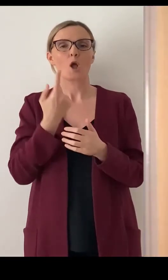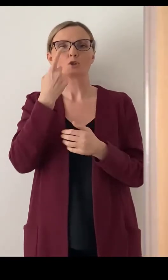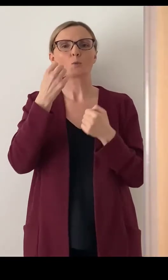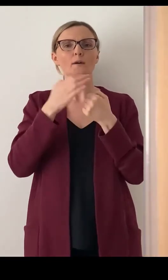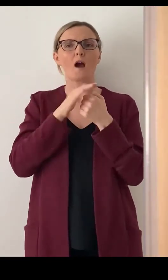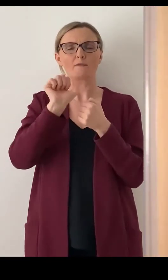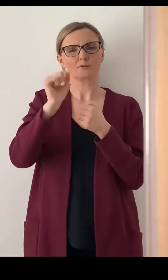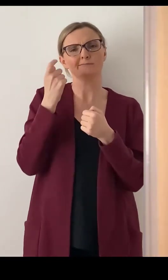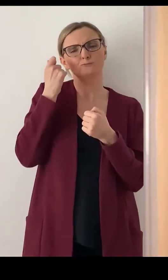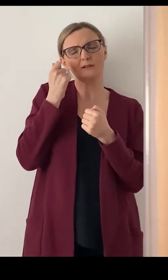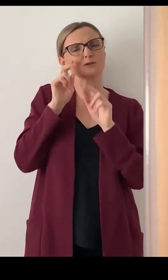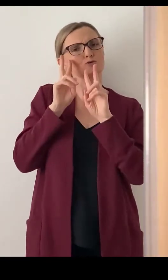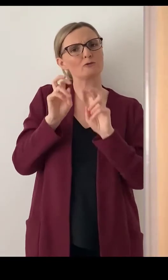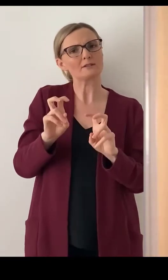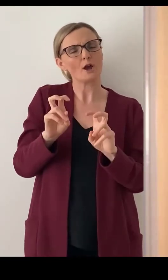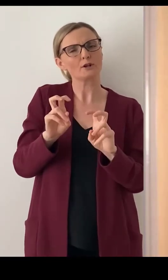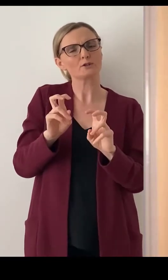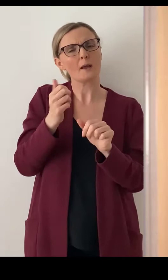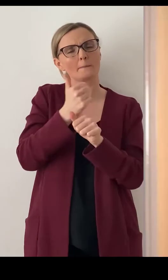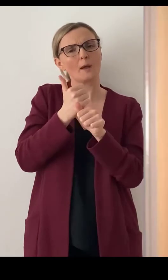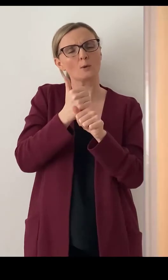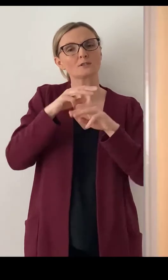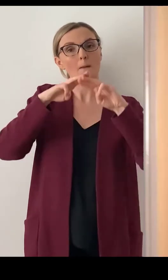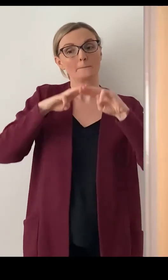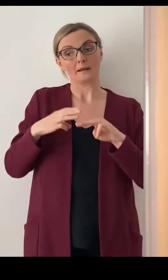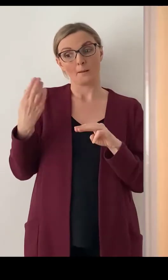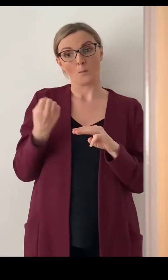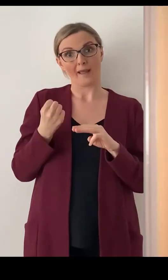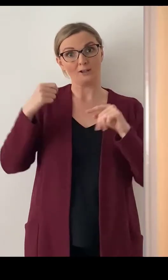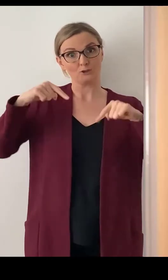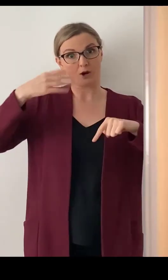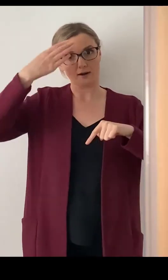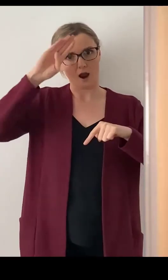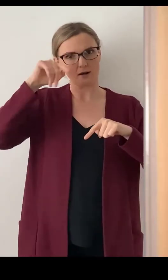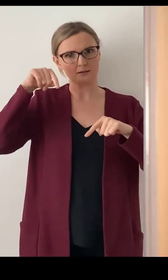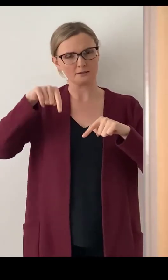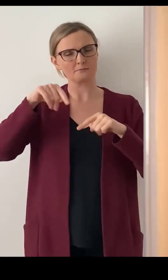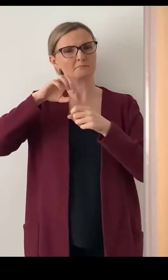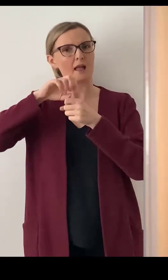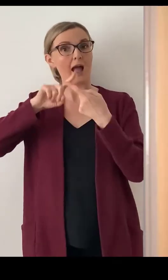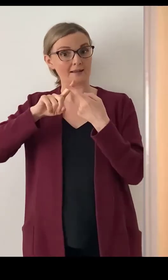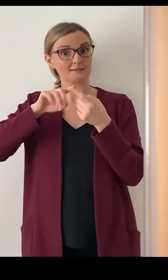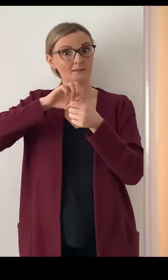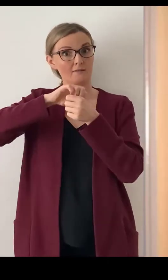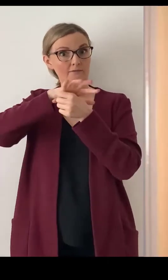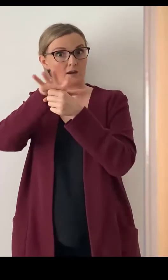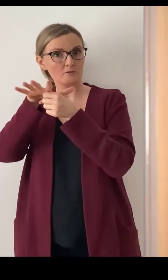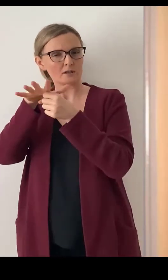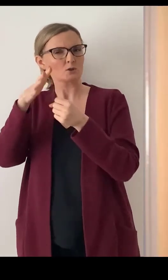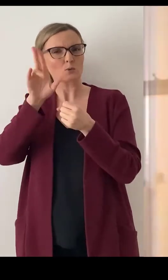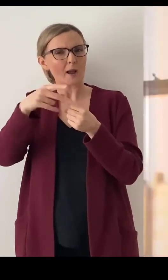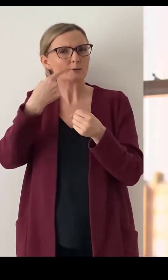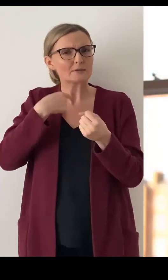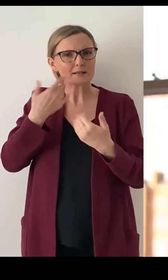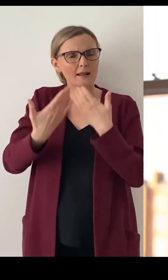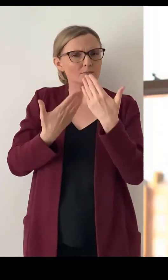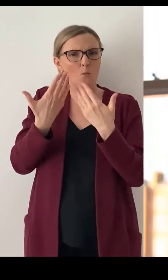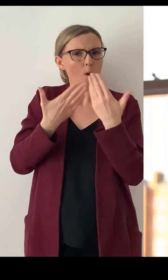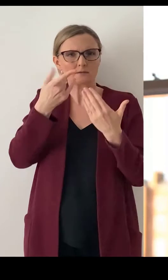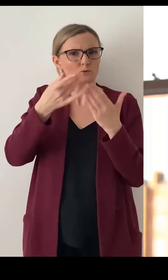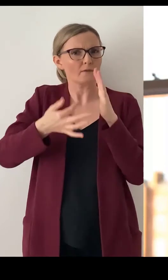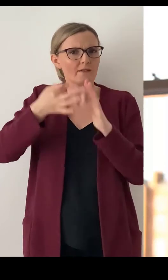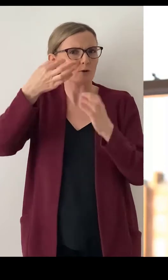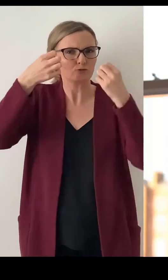pieces recently is on minimum wages in Ireland and the pandemic. Can you talk about some of your findings? There's